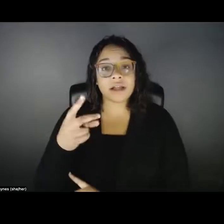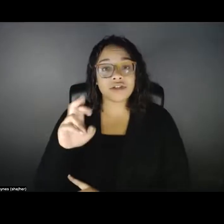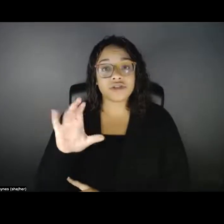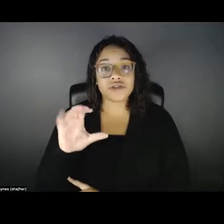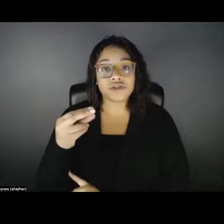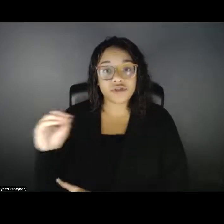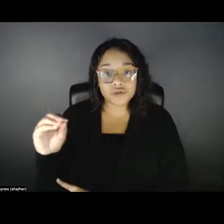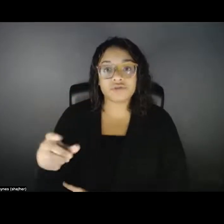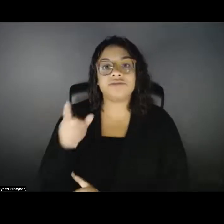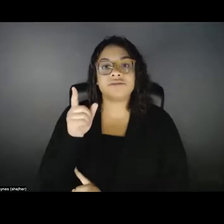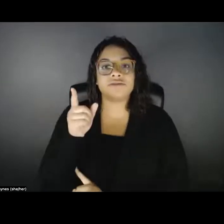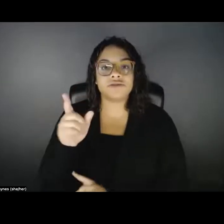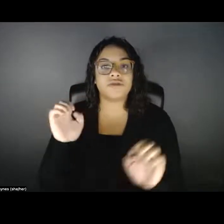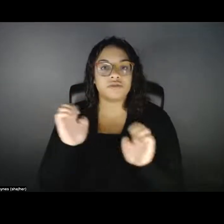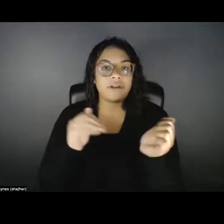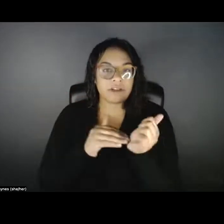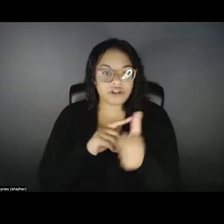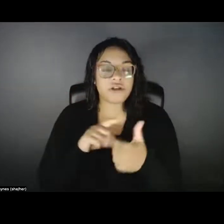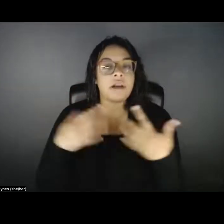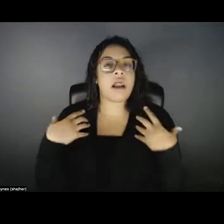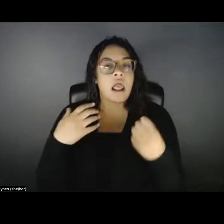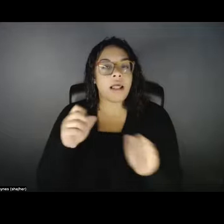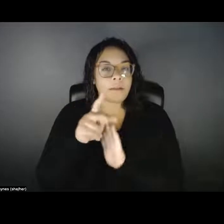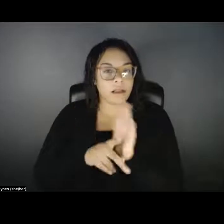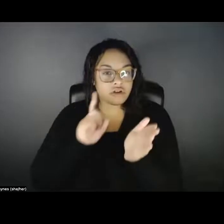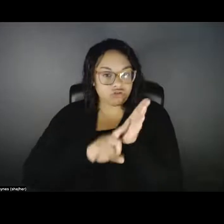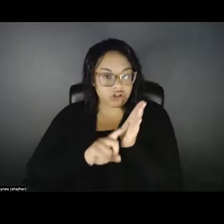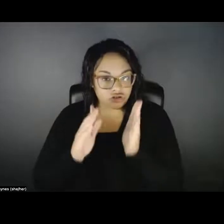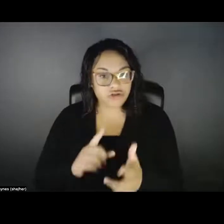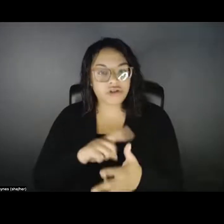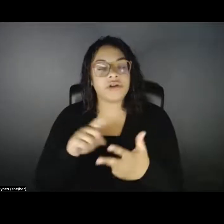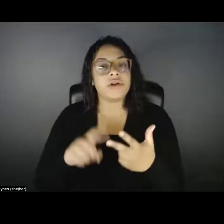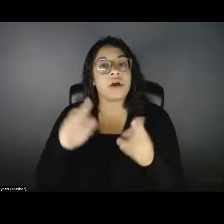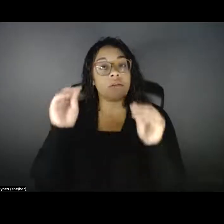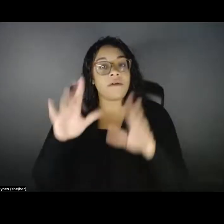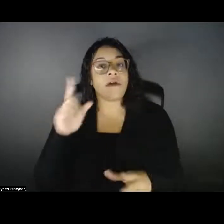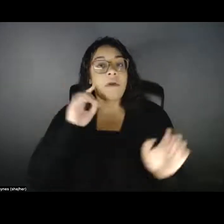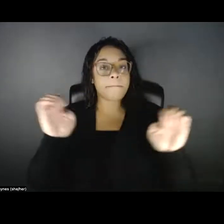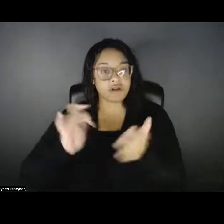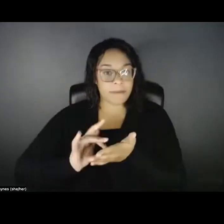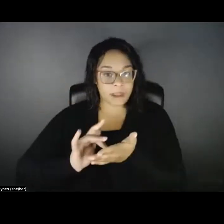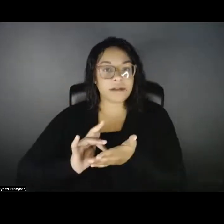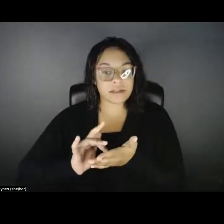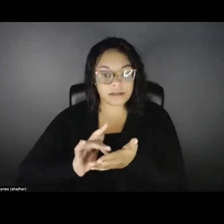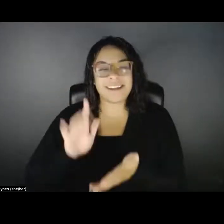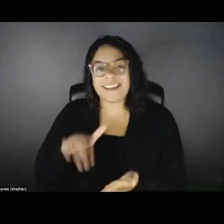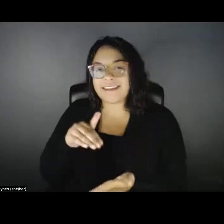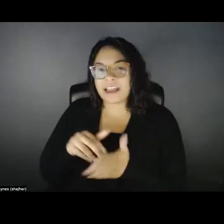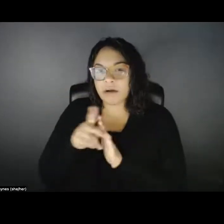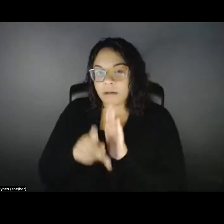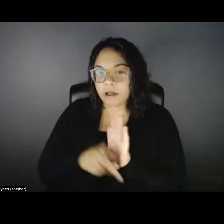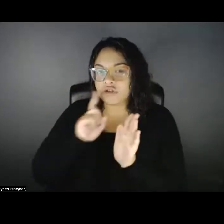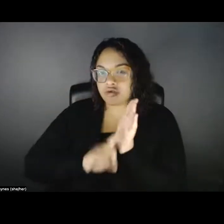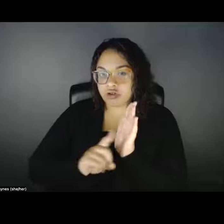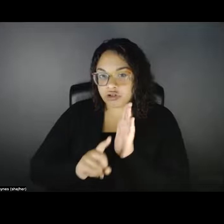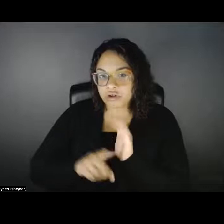emergency physician, health policy researcher, and professor of emergency medicine in the Center for Policy and Research at